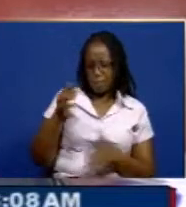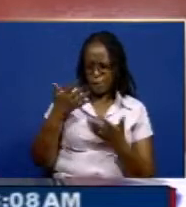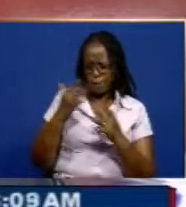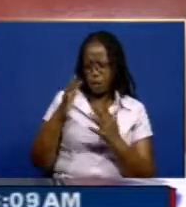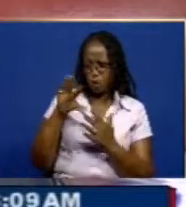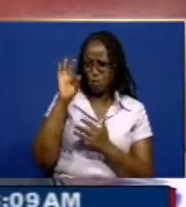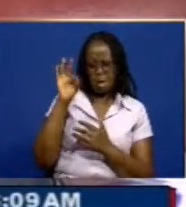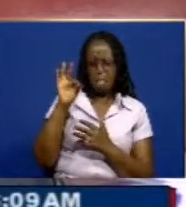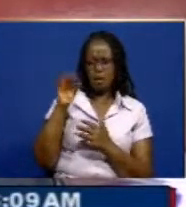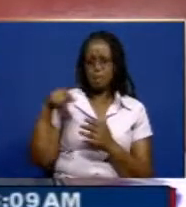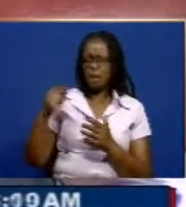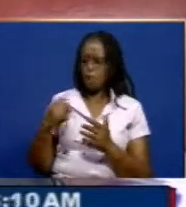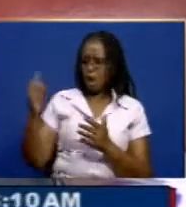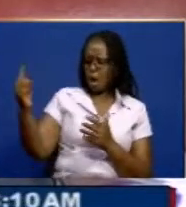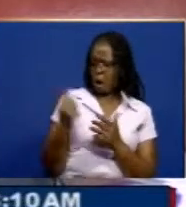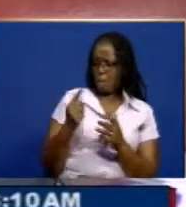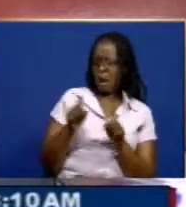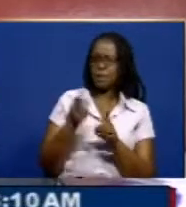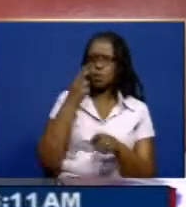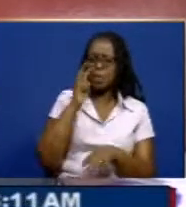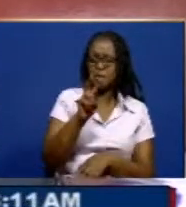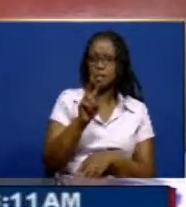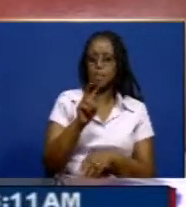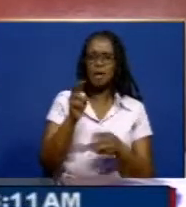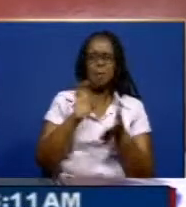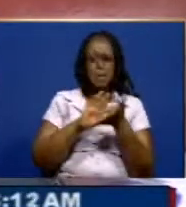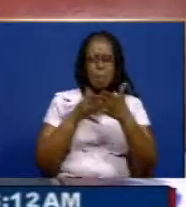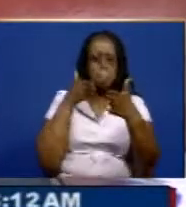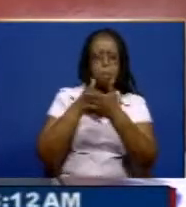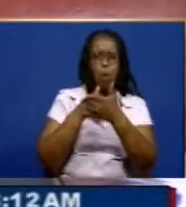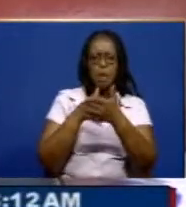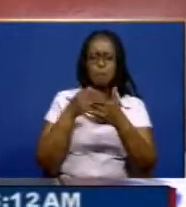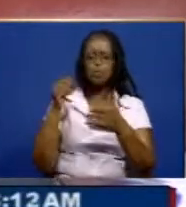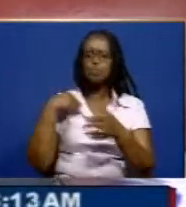to be a witness should not limit his interaction with this committee.